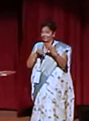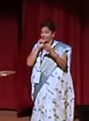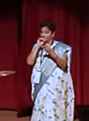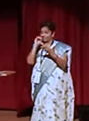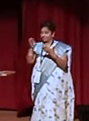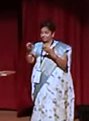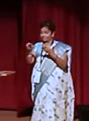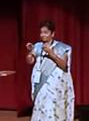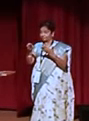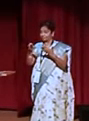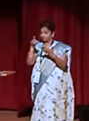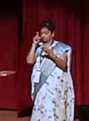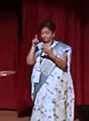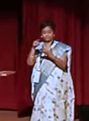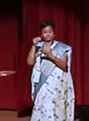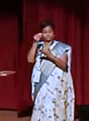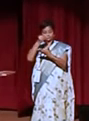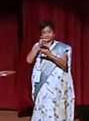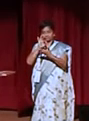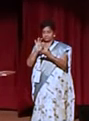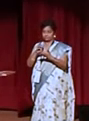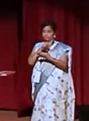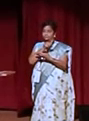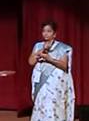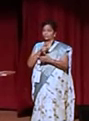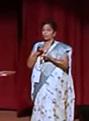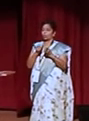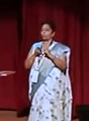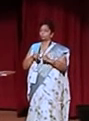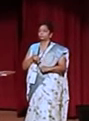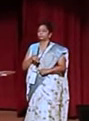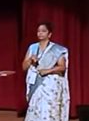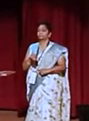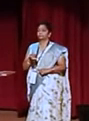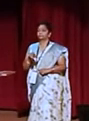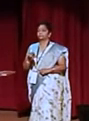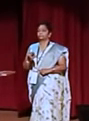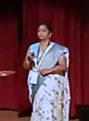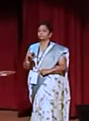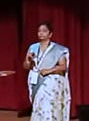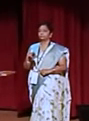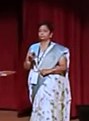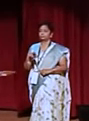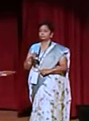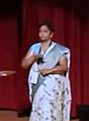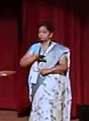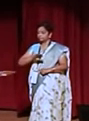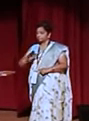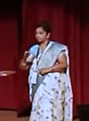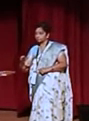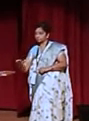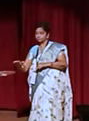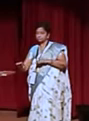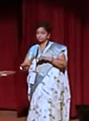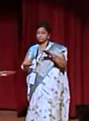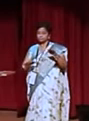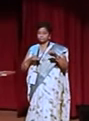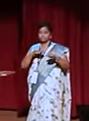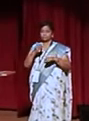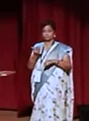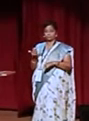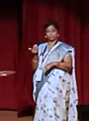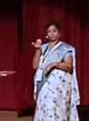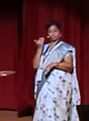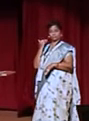person born blind a good idea of what the room looks like. A wooden bed at the front, a small table at the